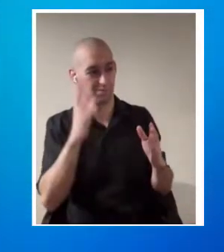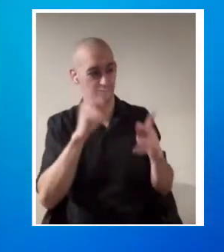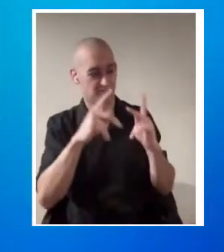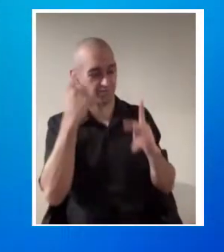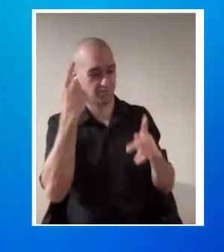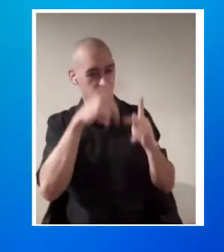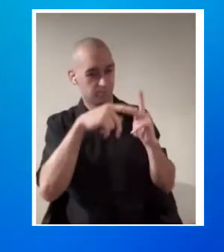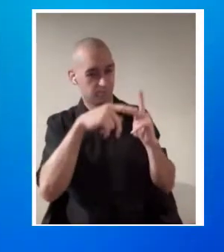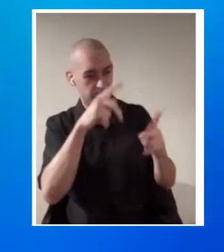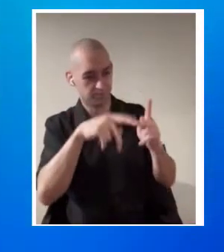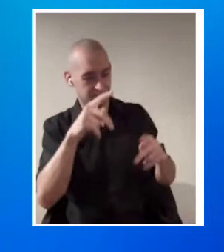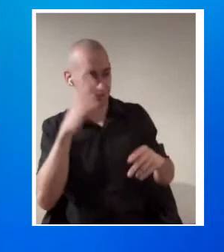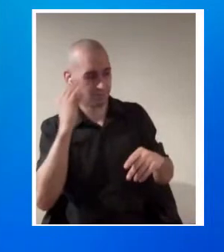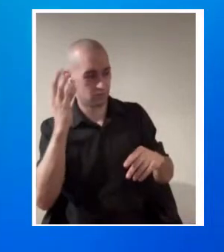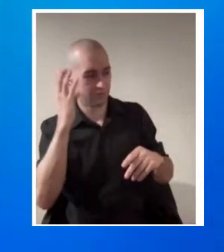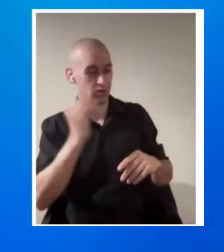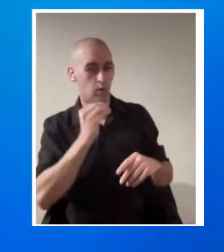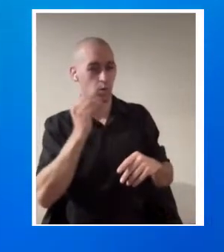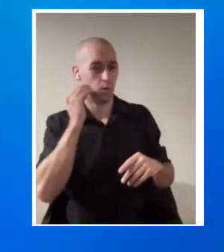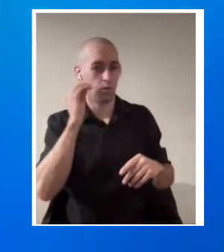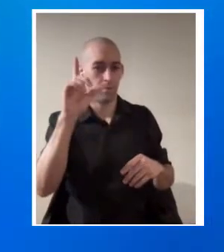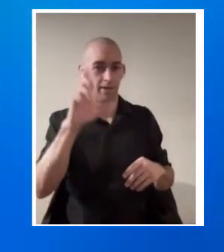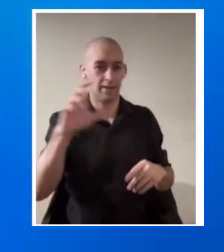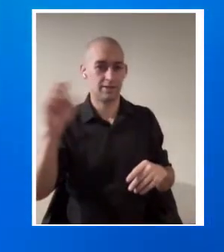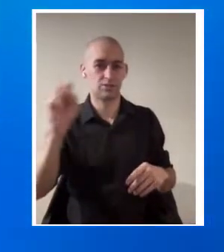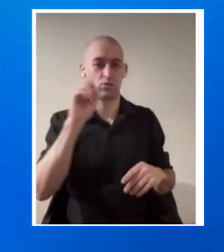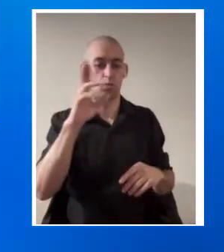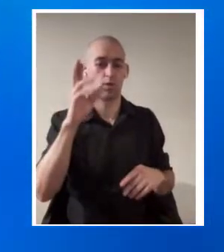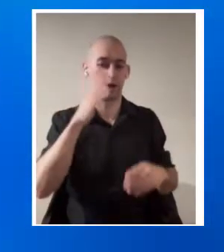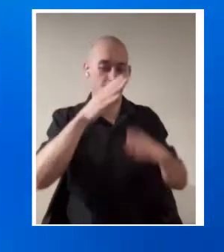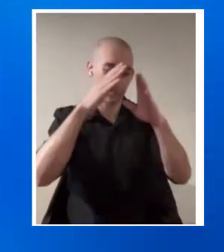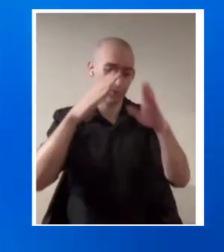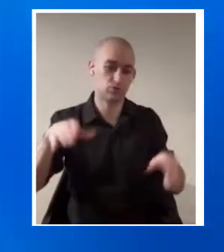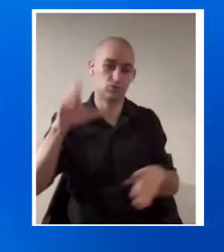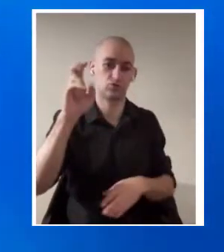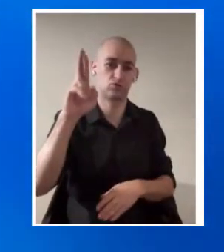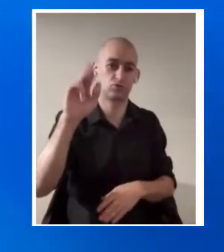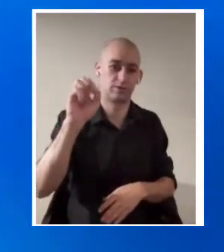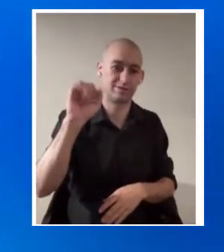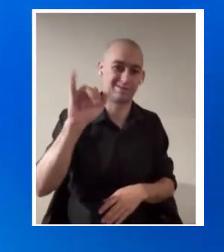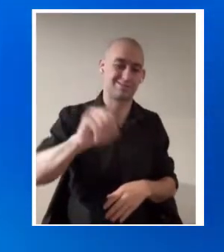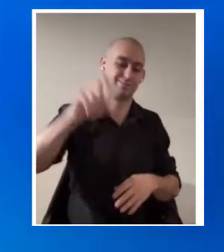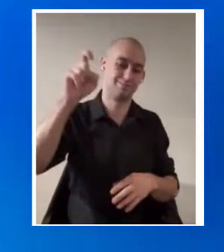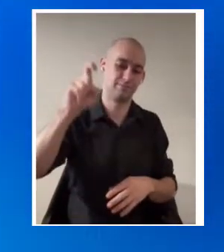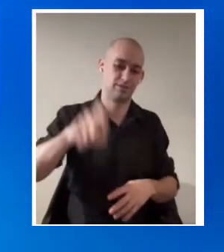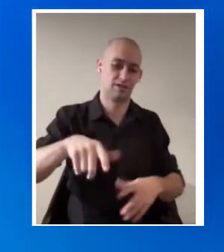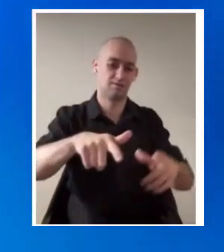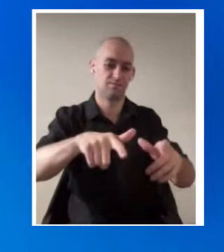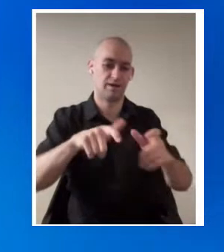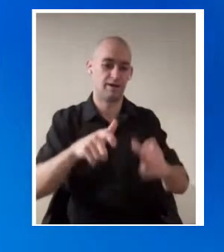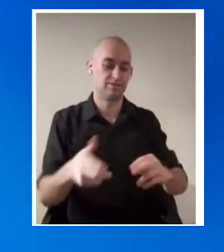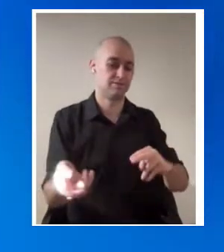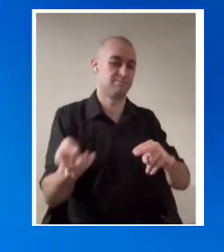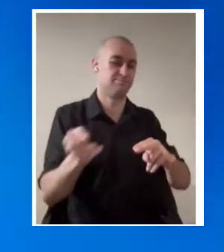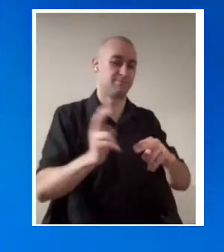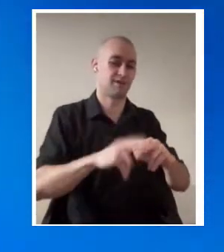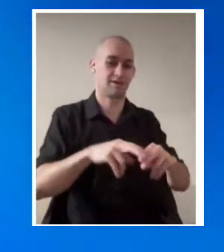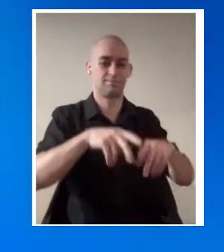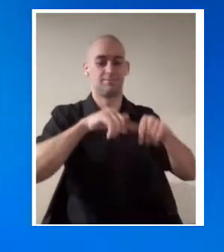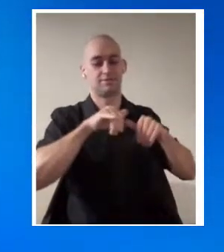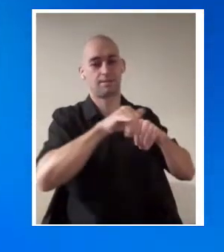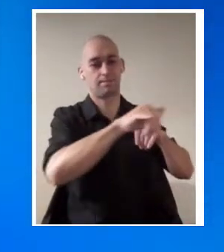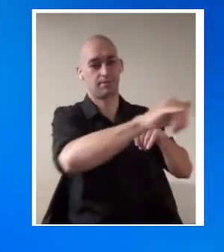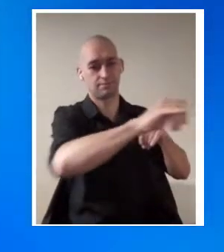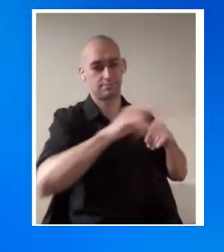or homelessness to quickly regain stability. The program requires at least 92.5% of the